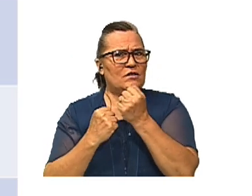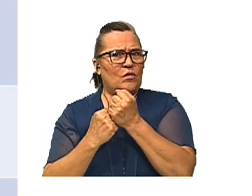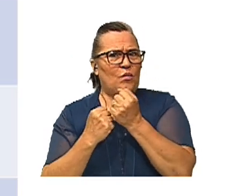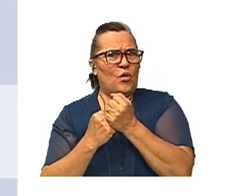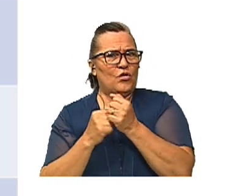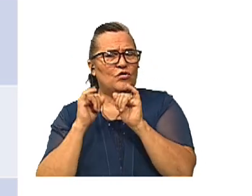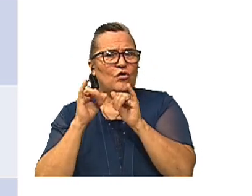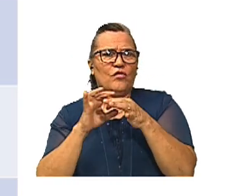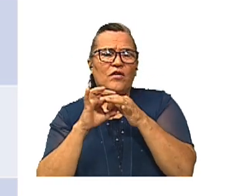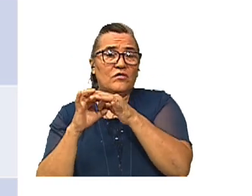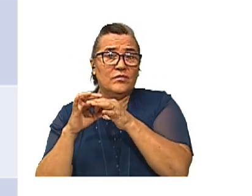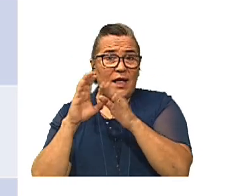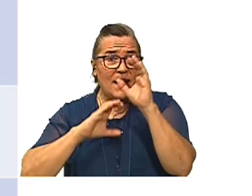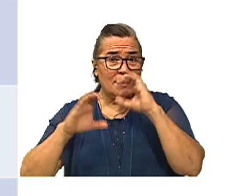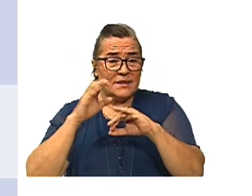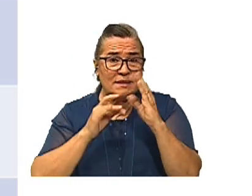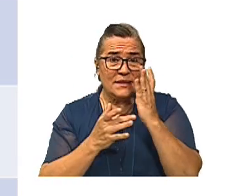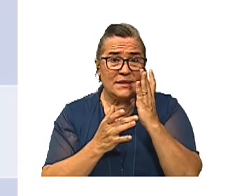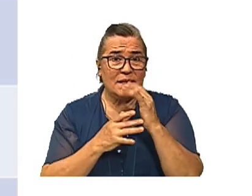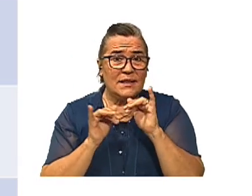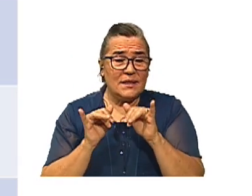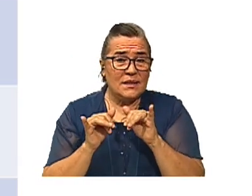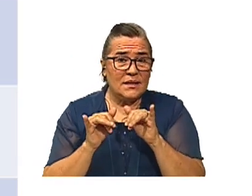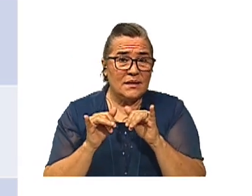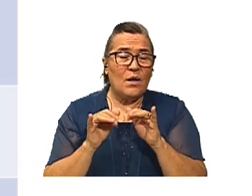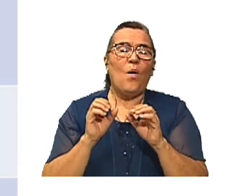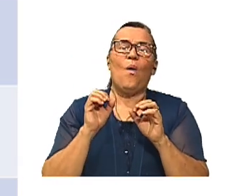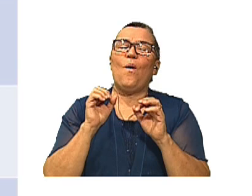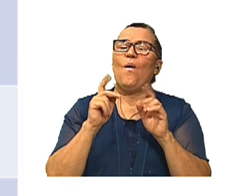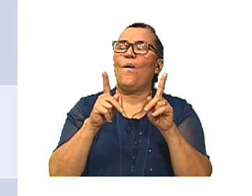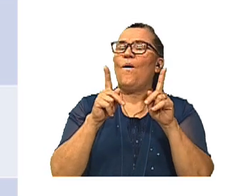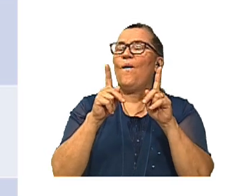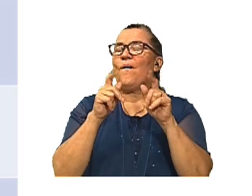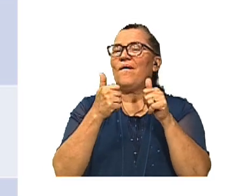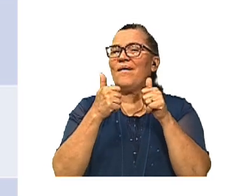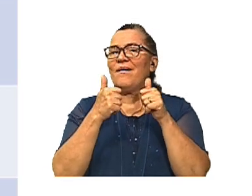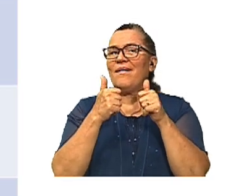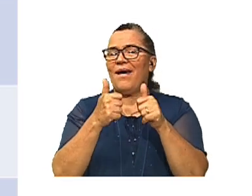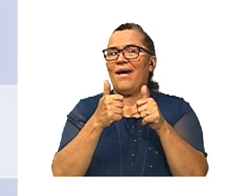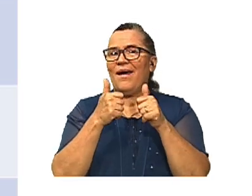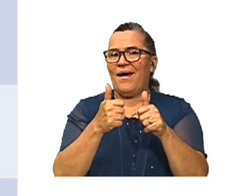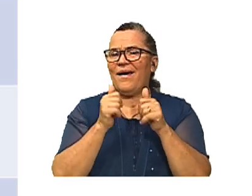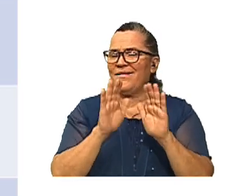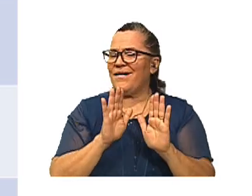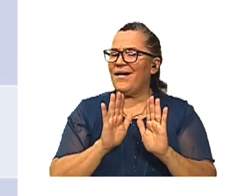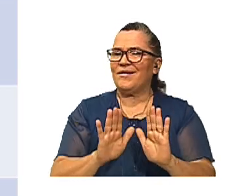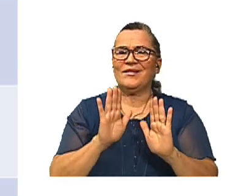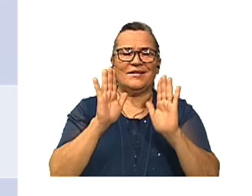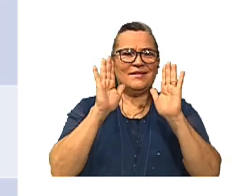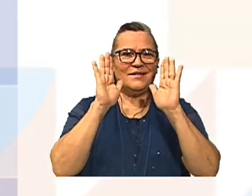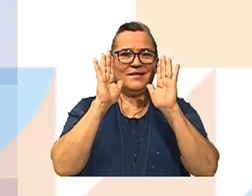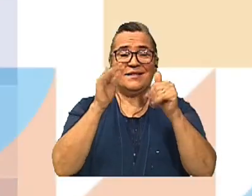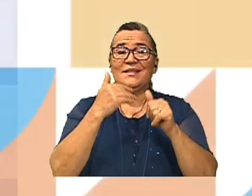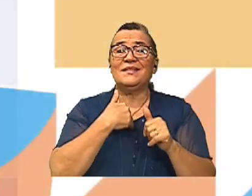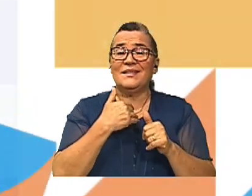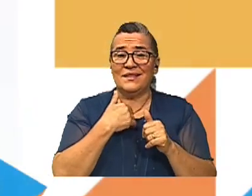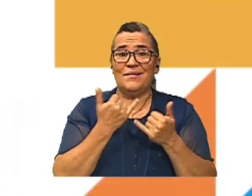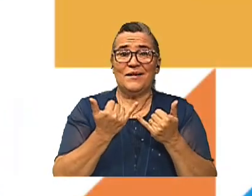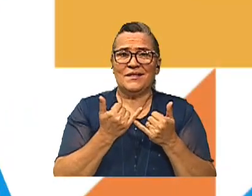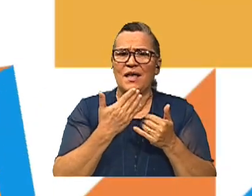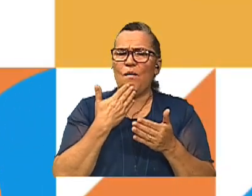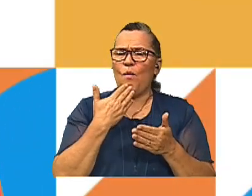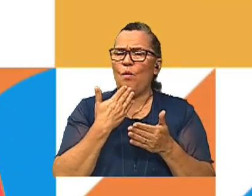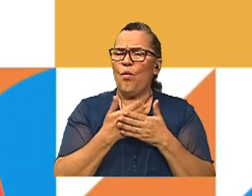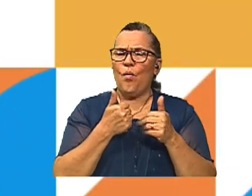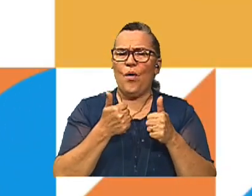about science and technology. Okay, guys. Excellent, guys. We had a very